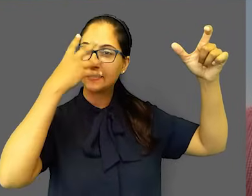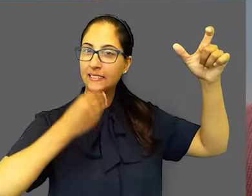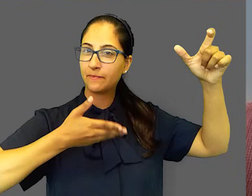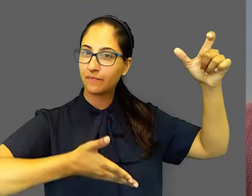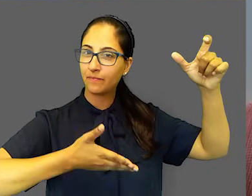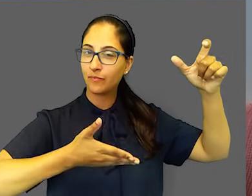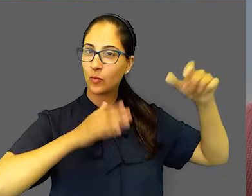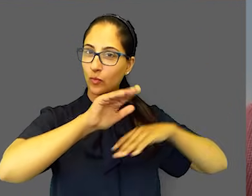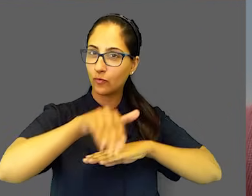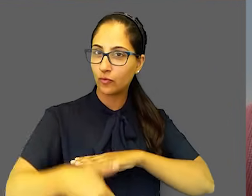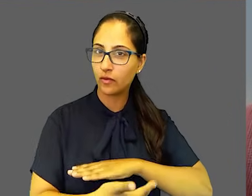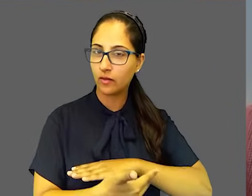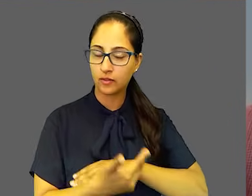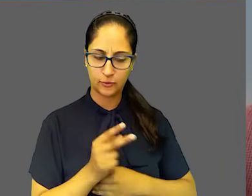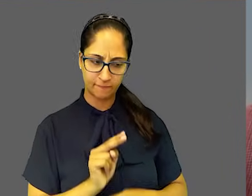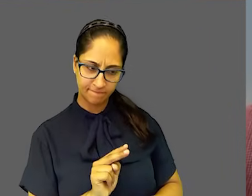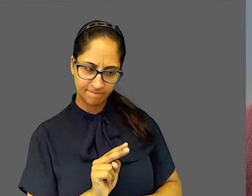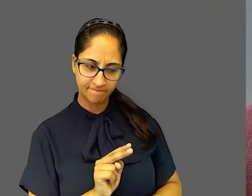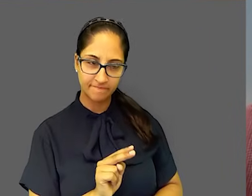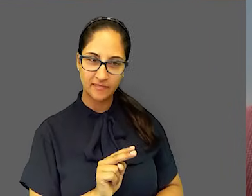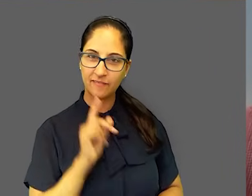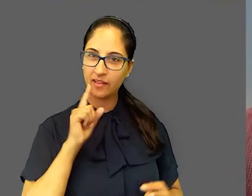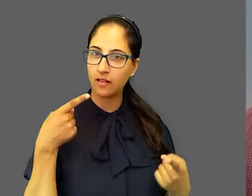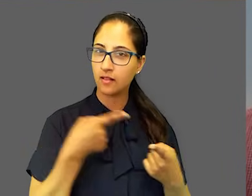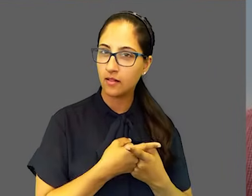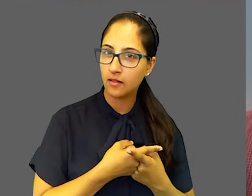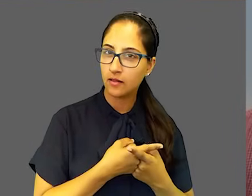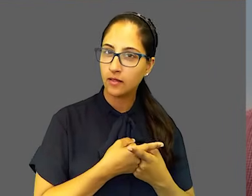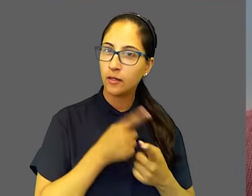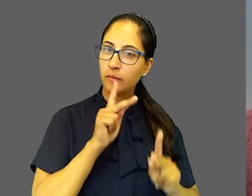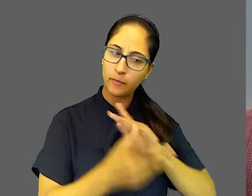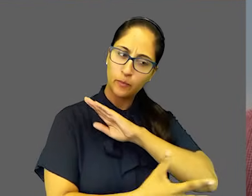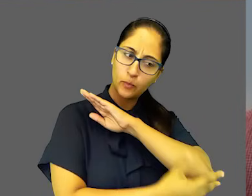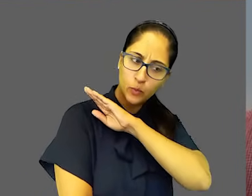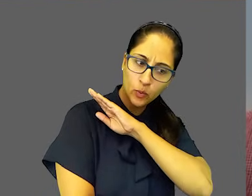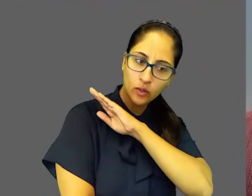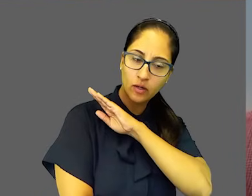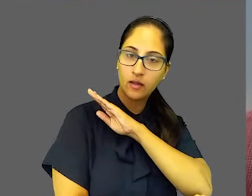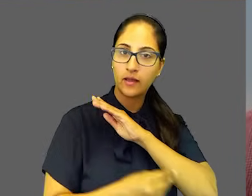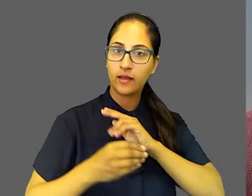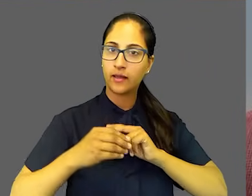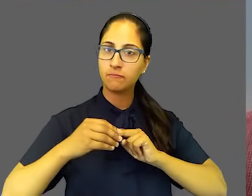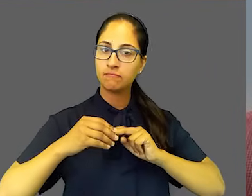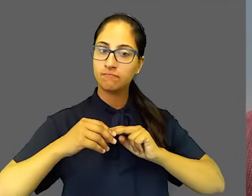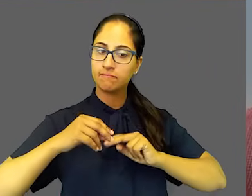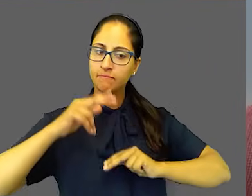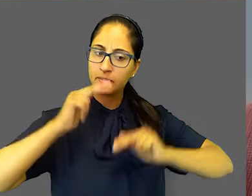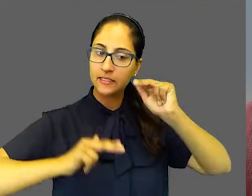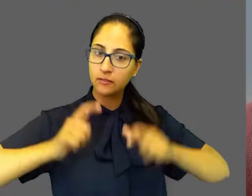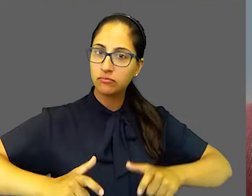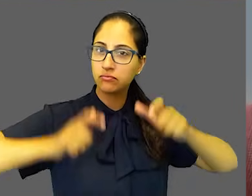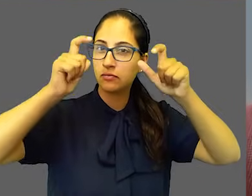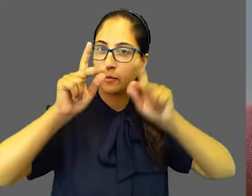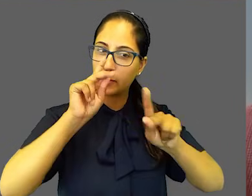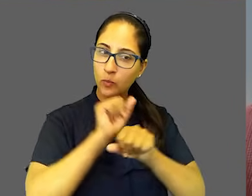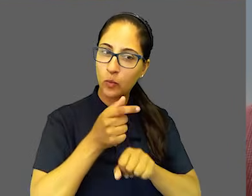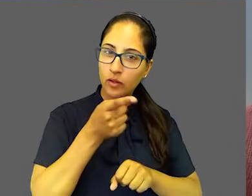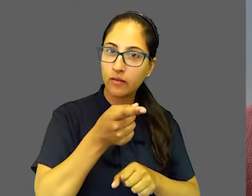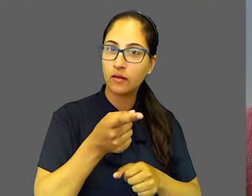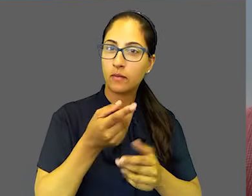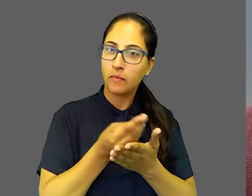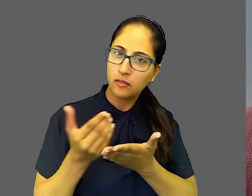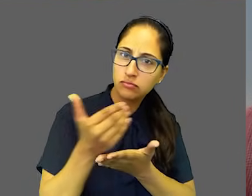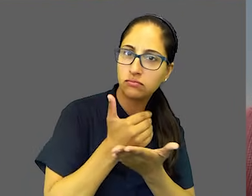me. And looking at that in relation to Hazar Imam's work on human development really made